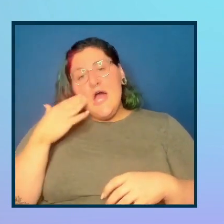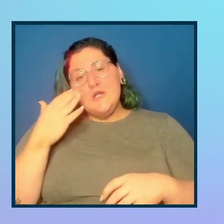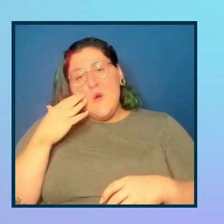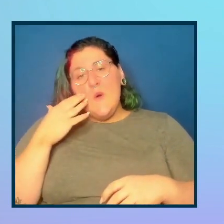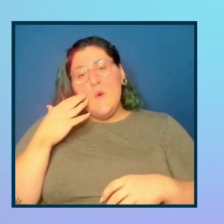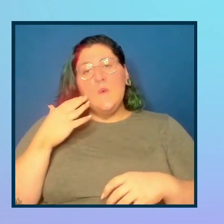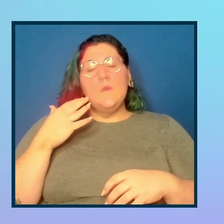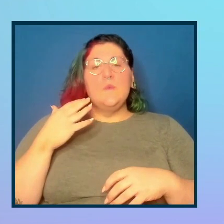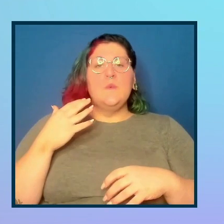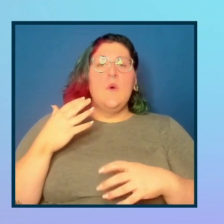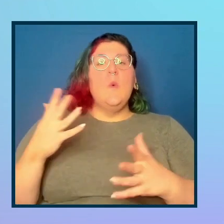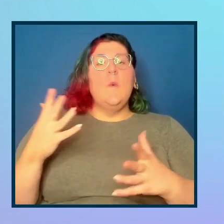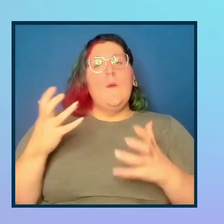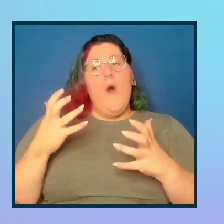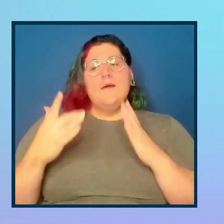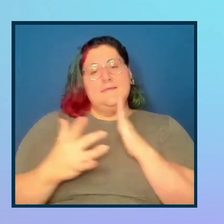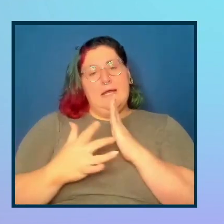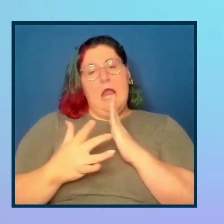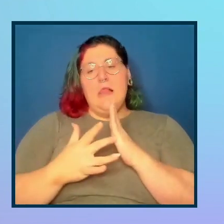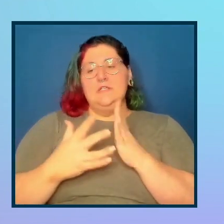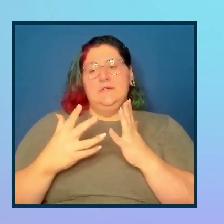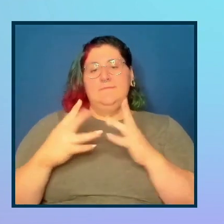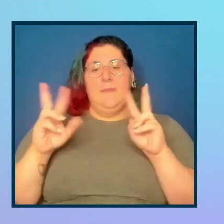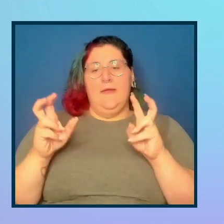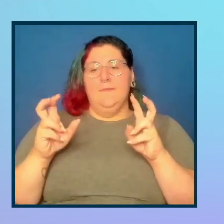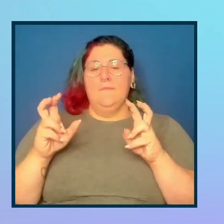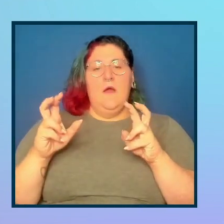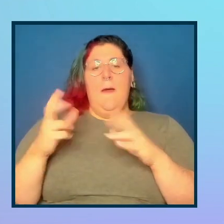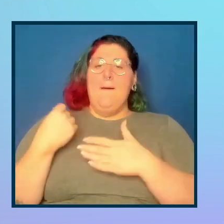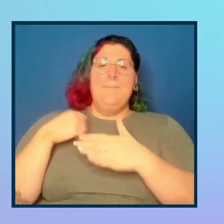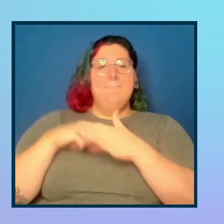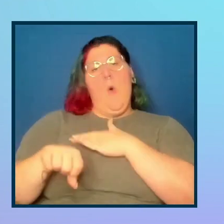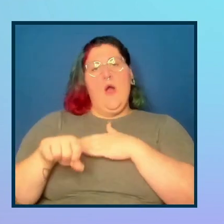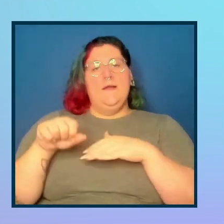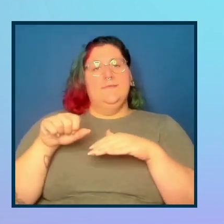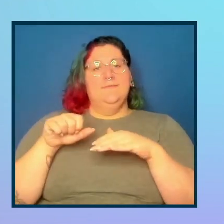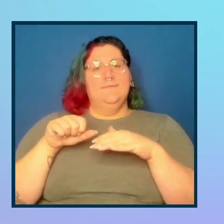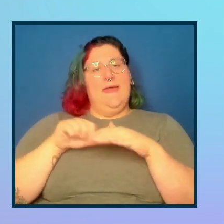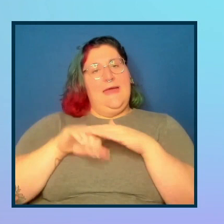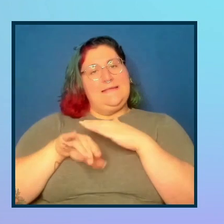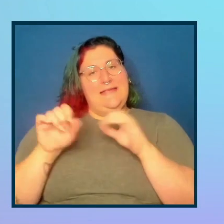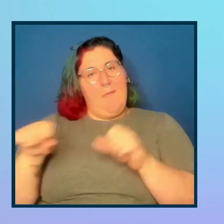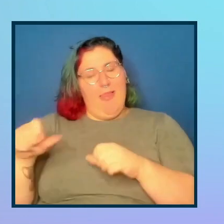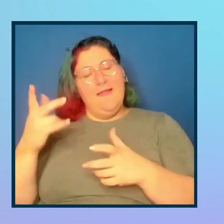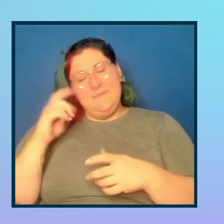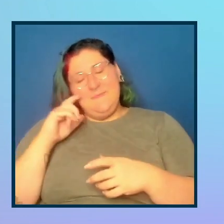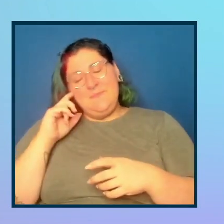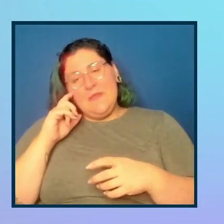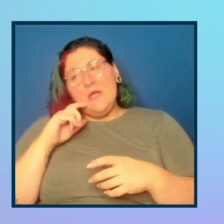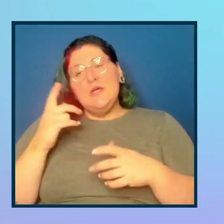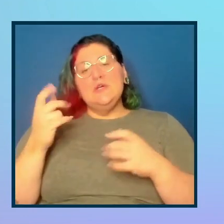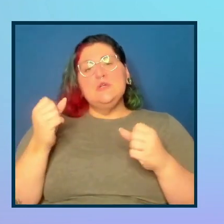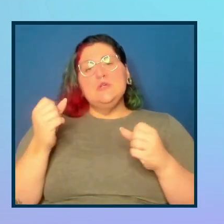technology to be born accessible. So this really means that once we get the form factor correct,